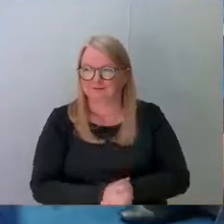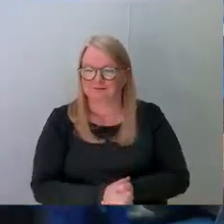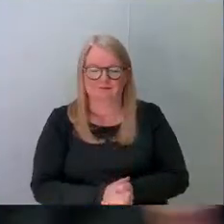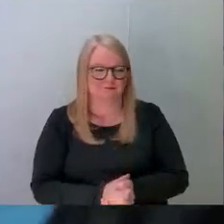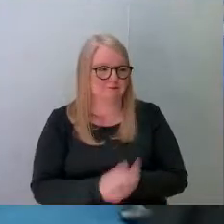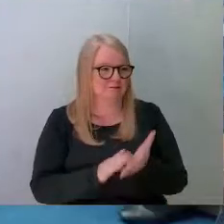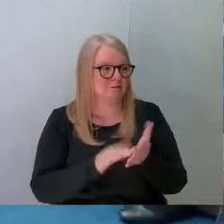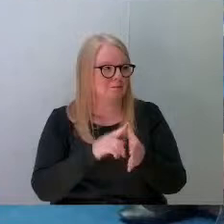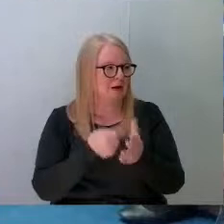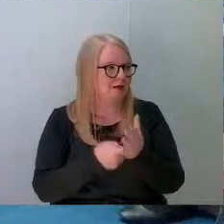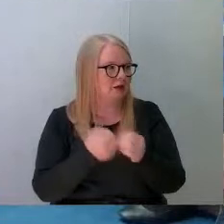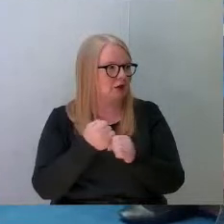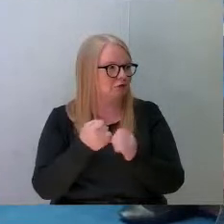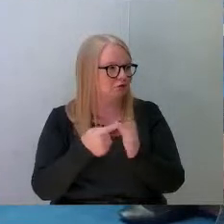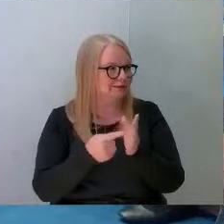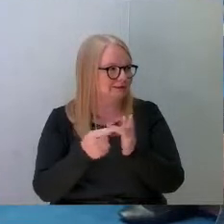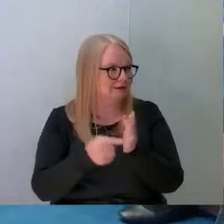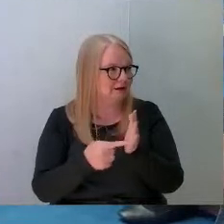Margarida Trigo.